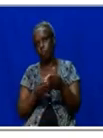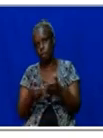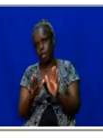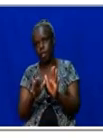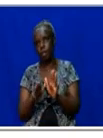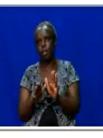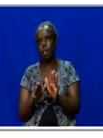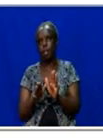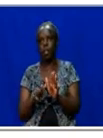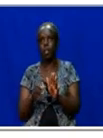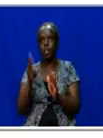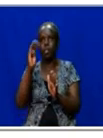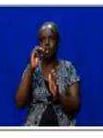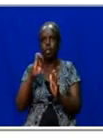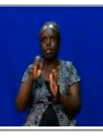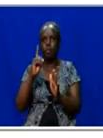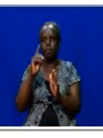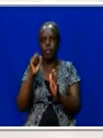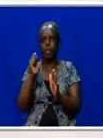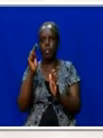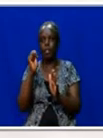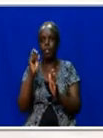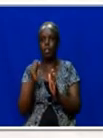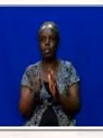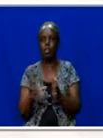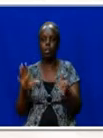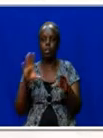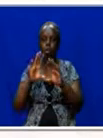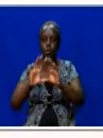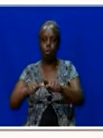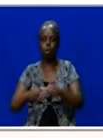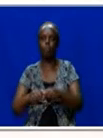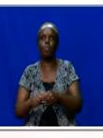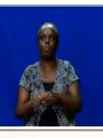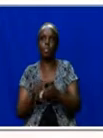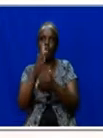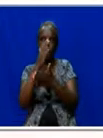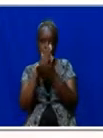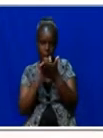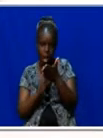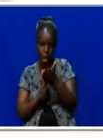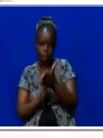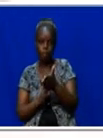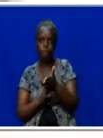occupies a half n plus 1 position.